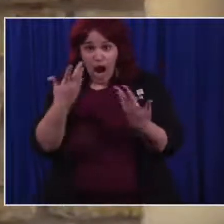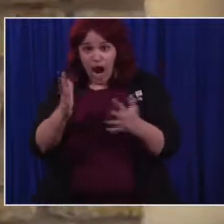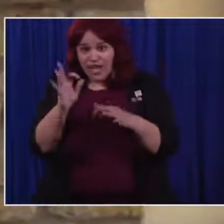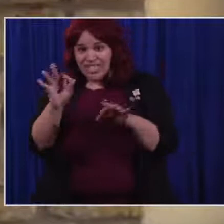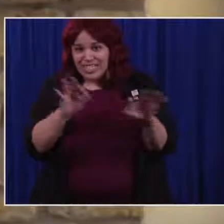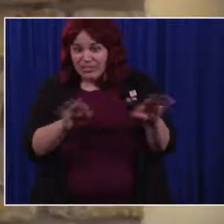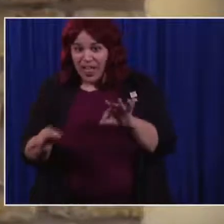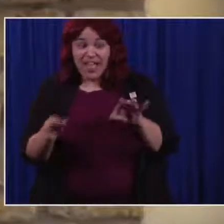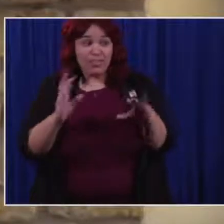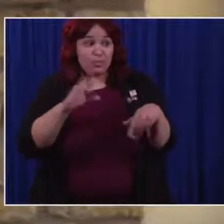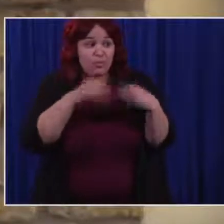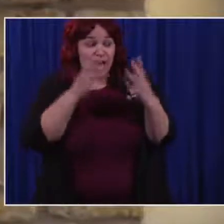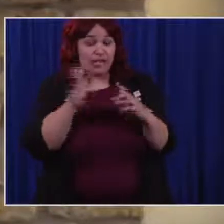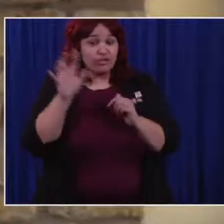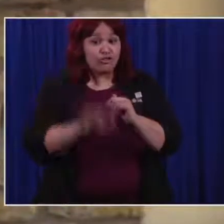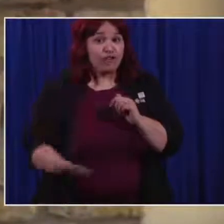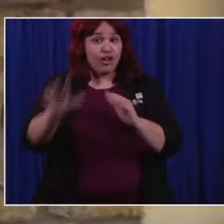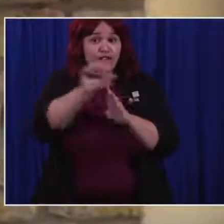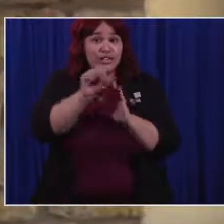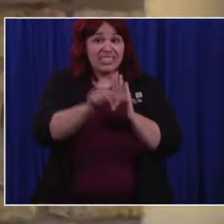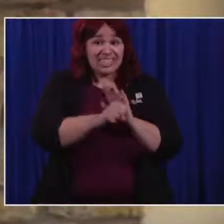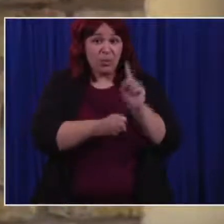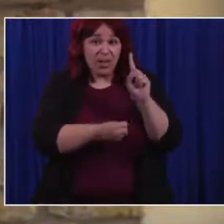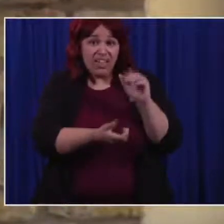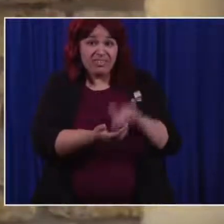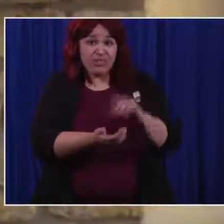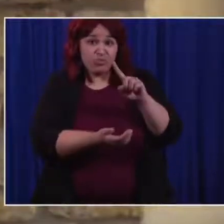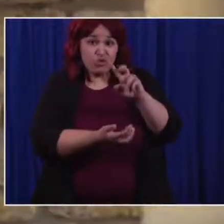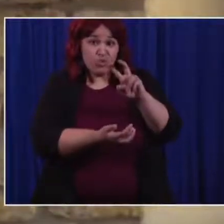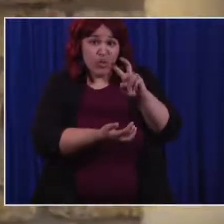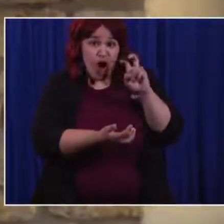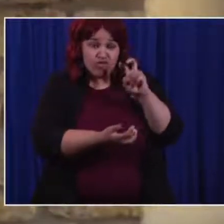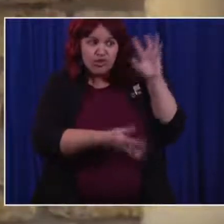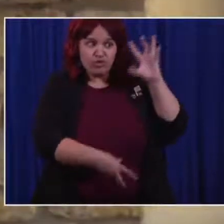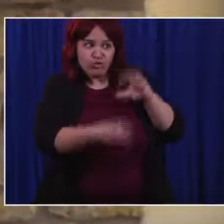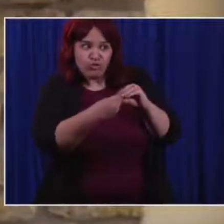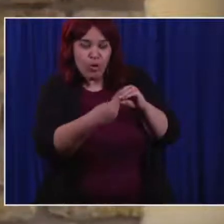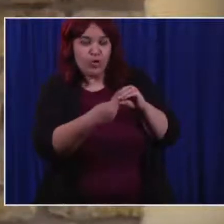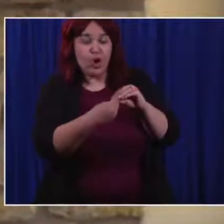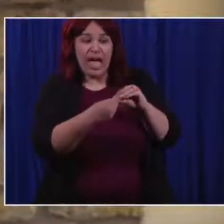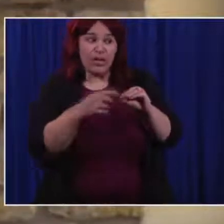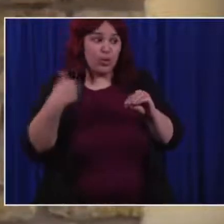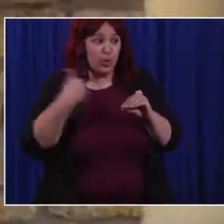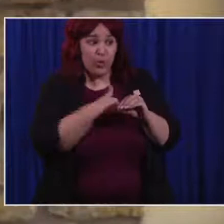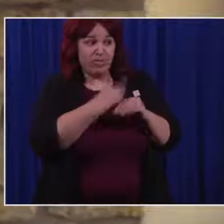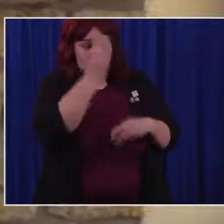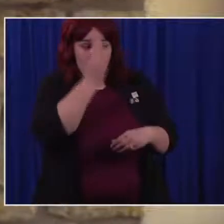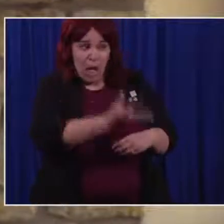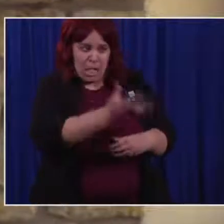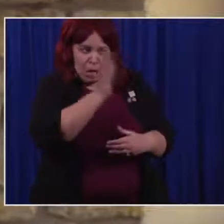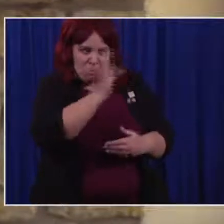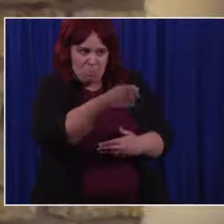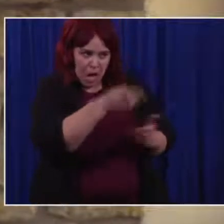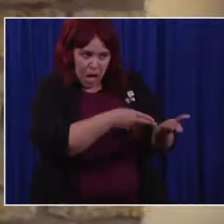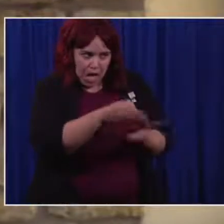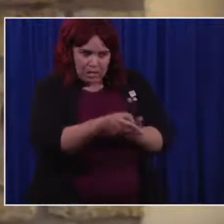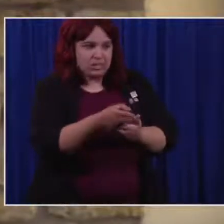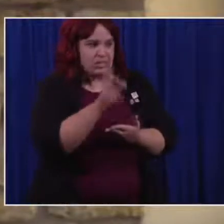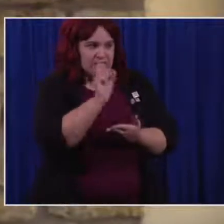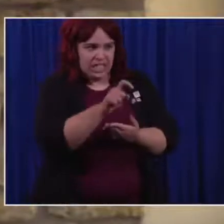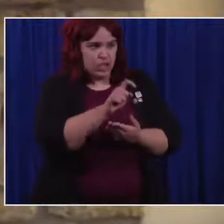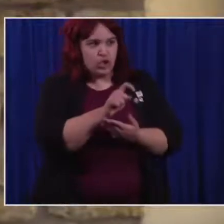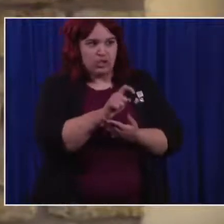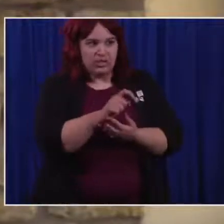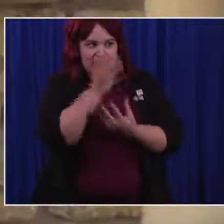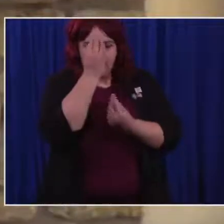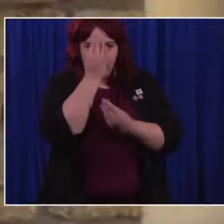them to interface with that. I'm told, for example, some of the hospitals, it's going to be another 10 days